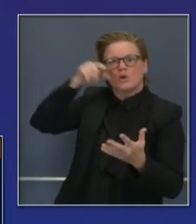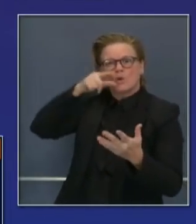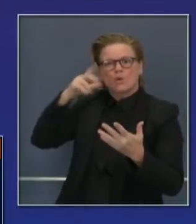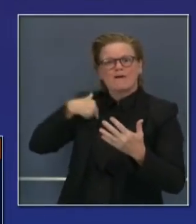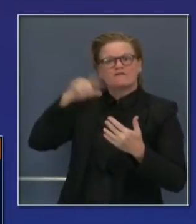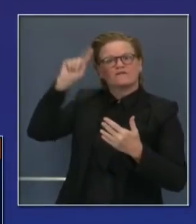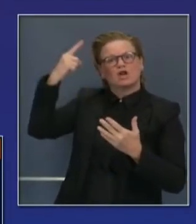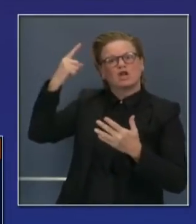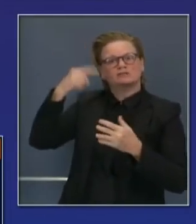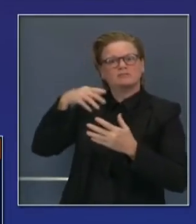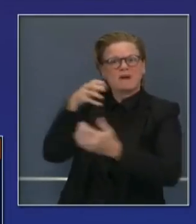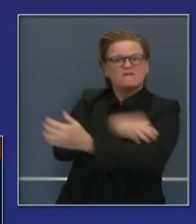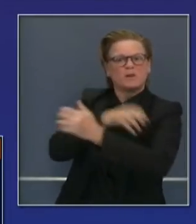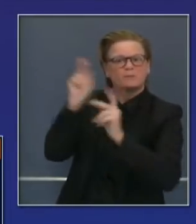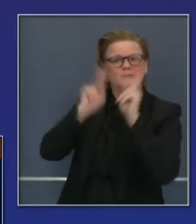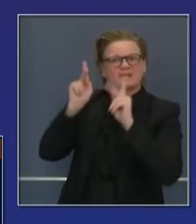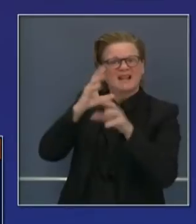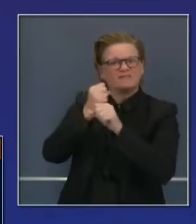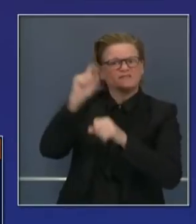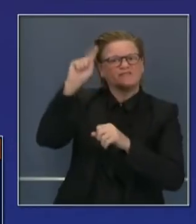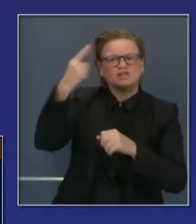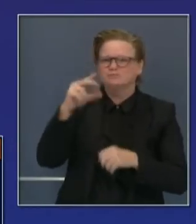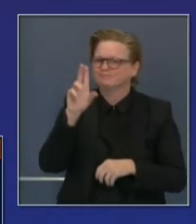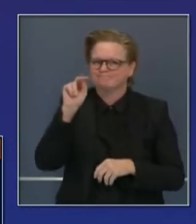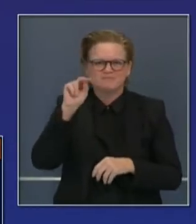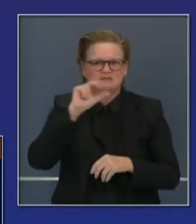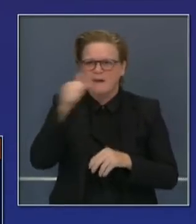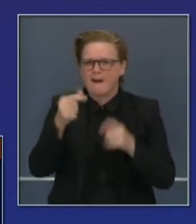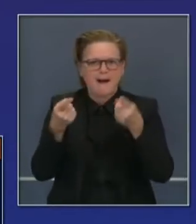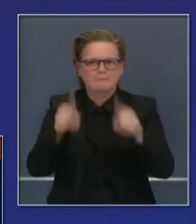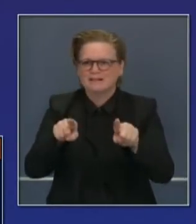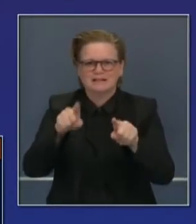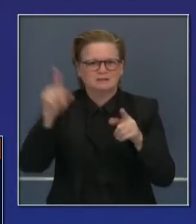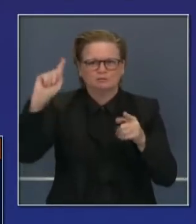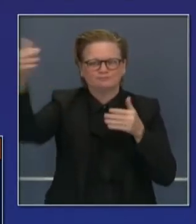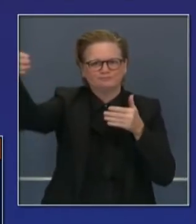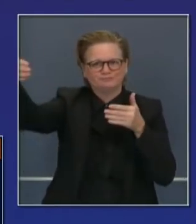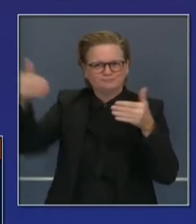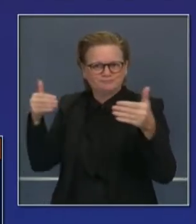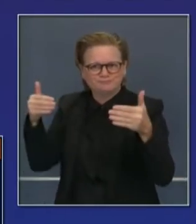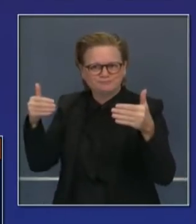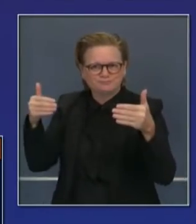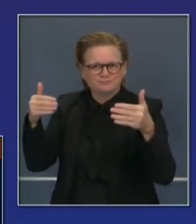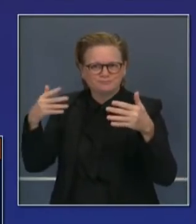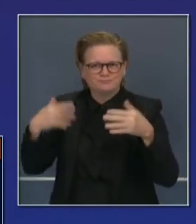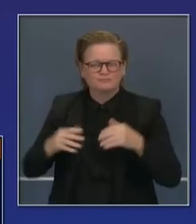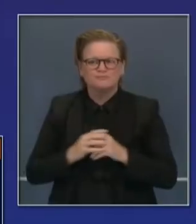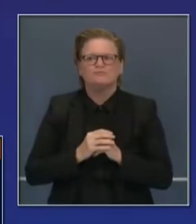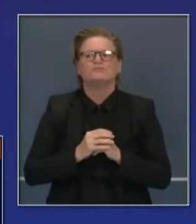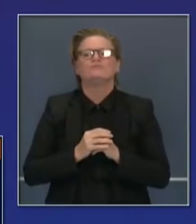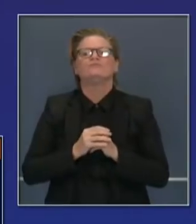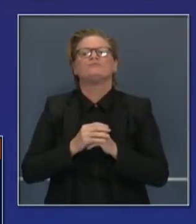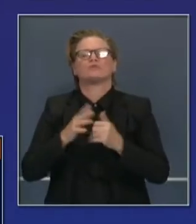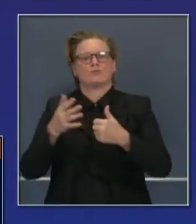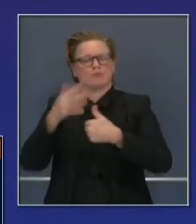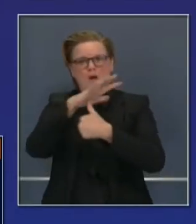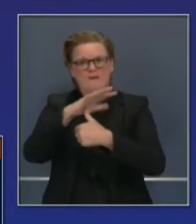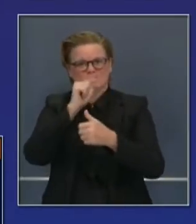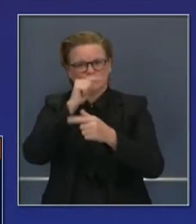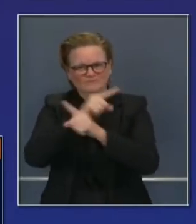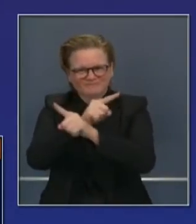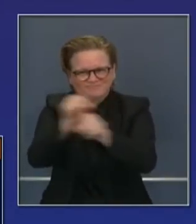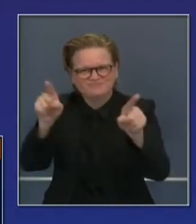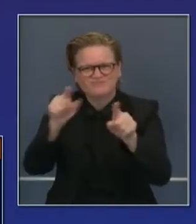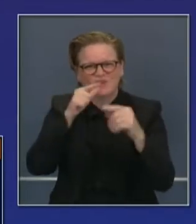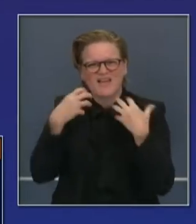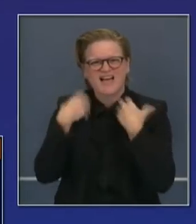relationships that will allow them to do it, we also will be monitoring that very, very closely. We will prioritize and we will